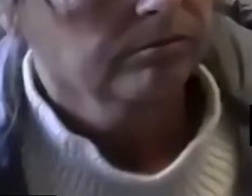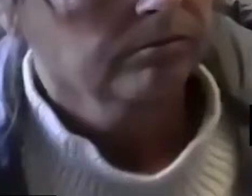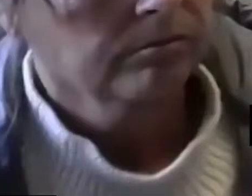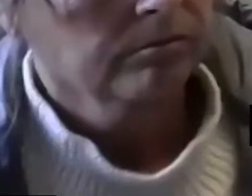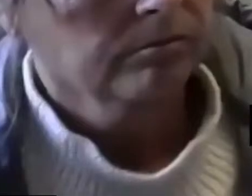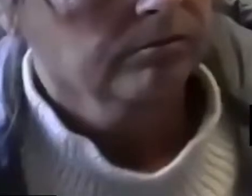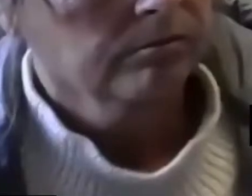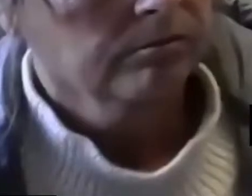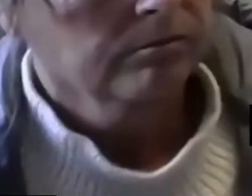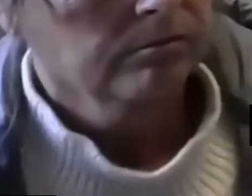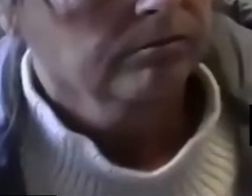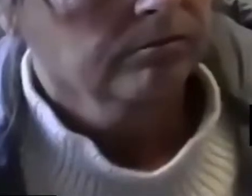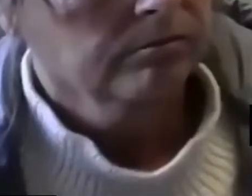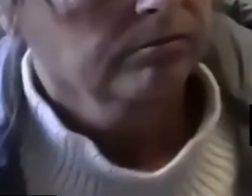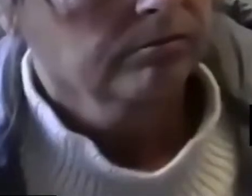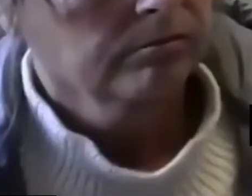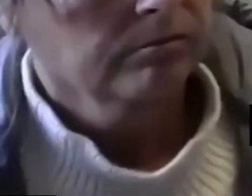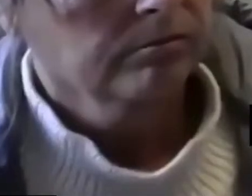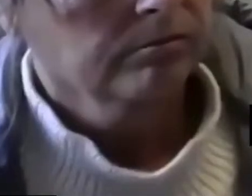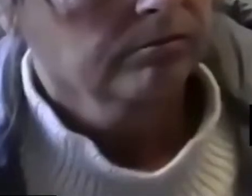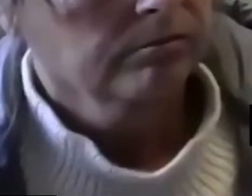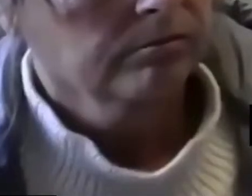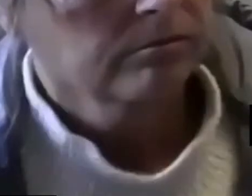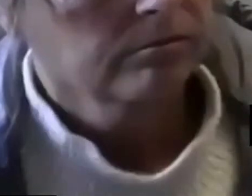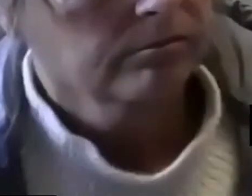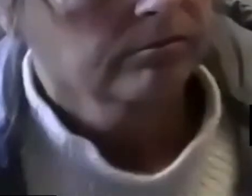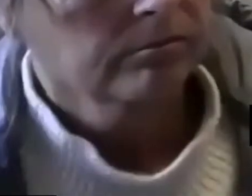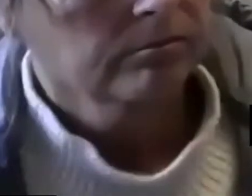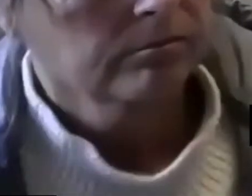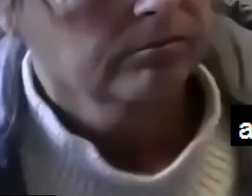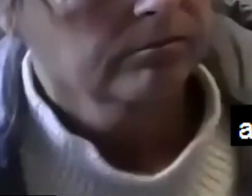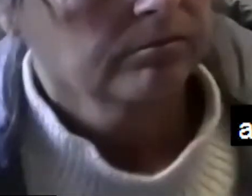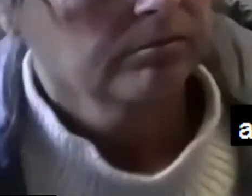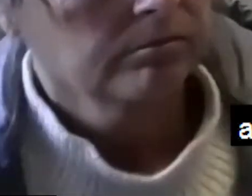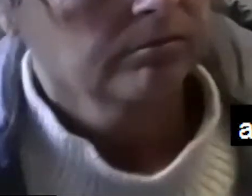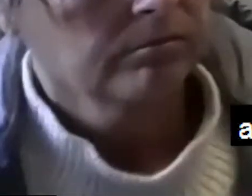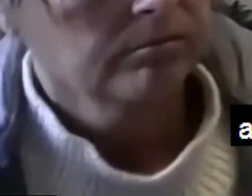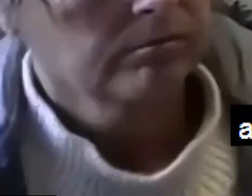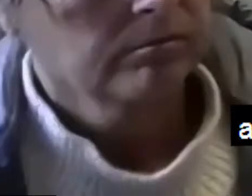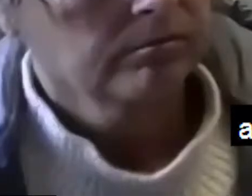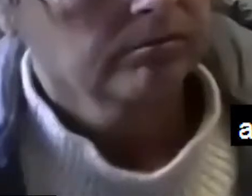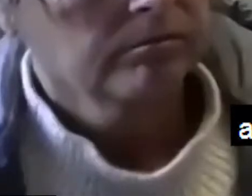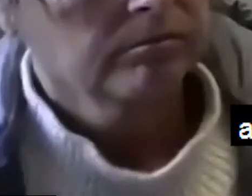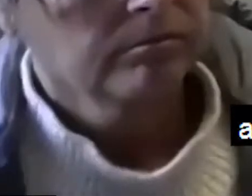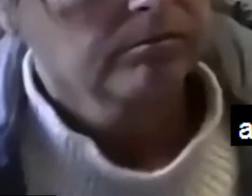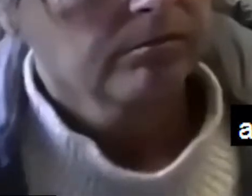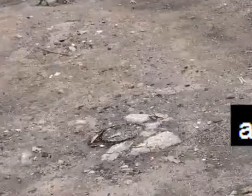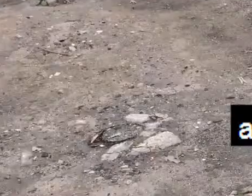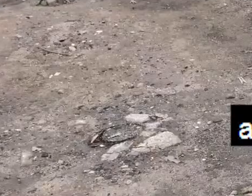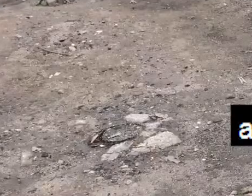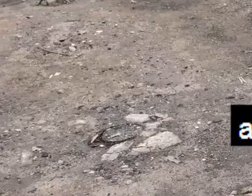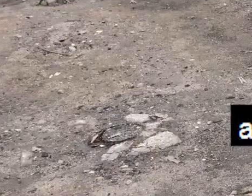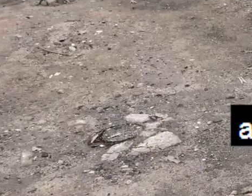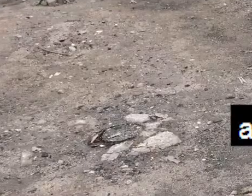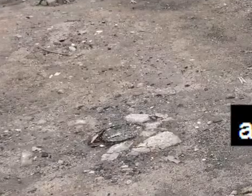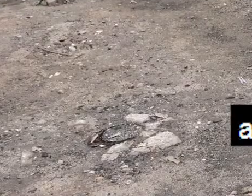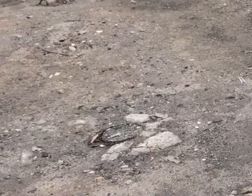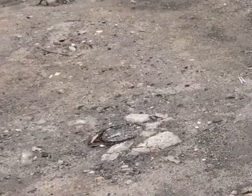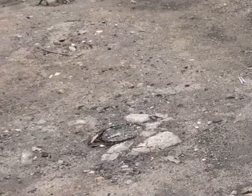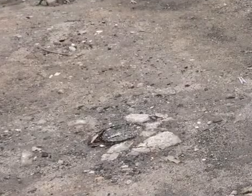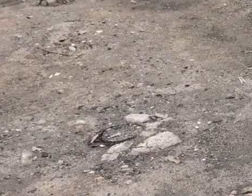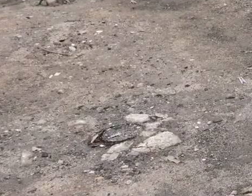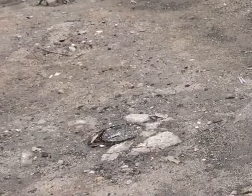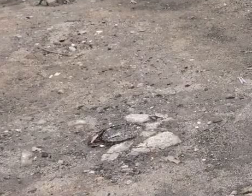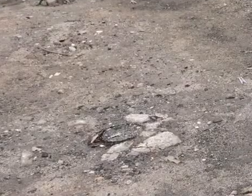the amount of paperwork and phone calls and meetings and things becomes